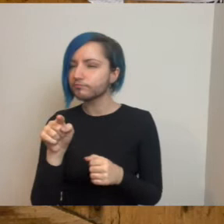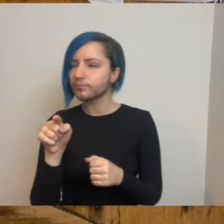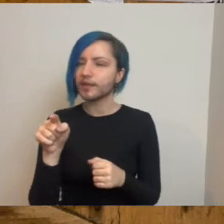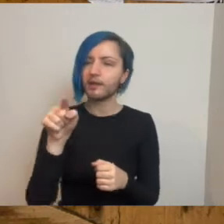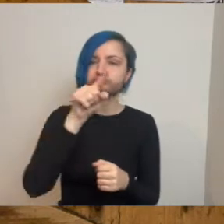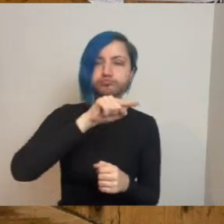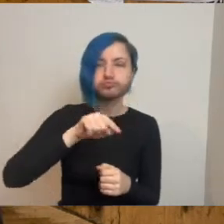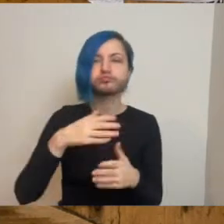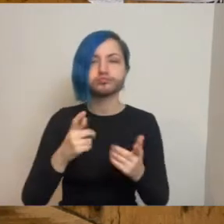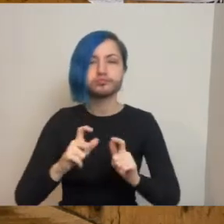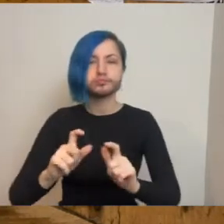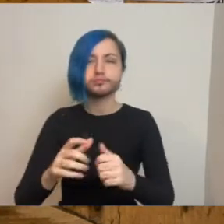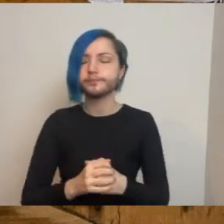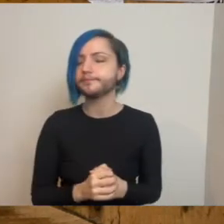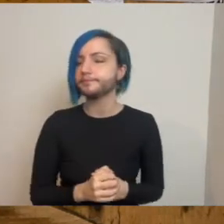this one.